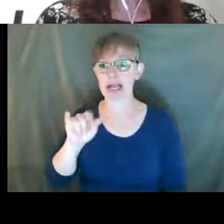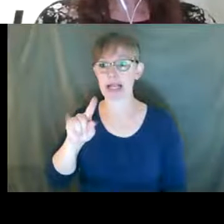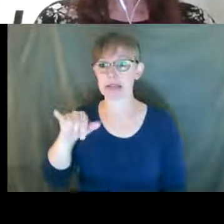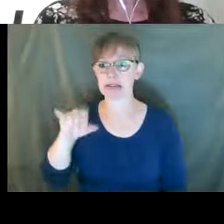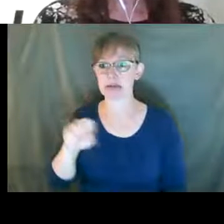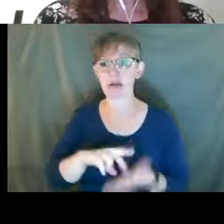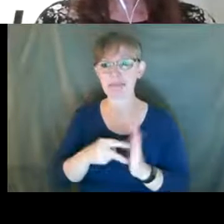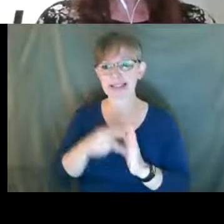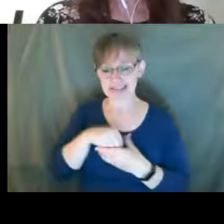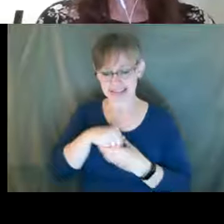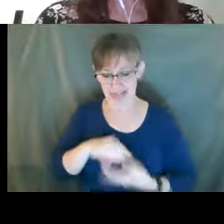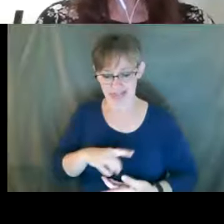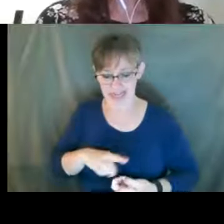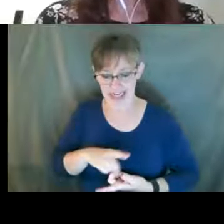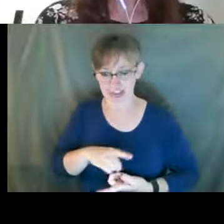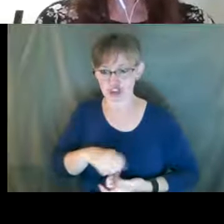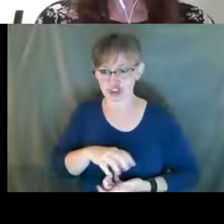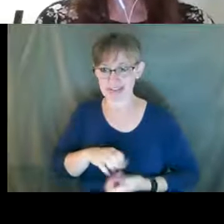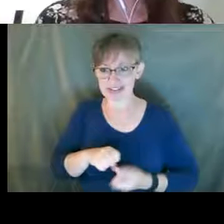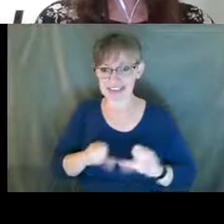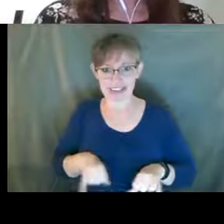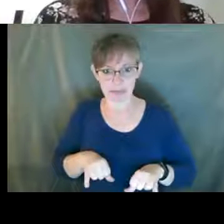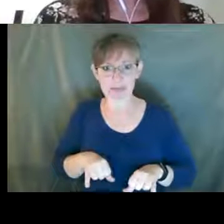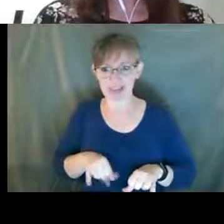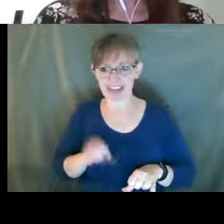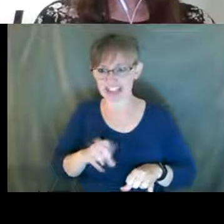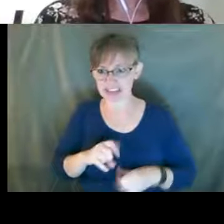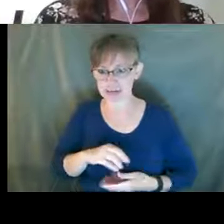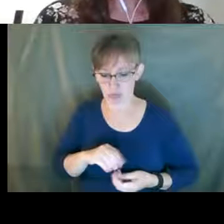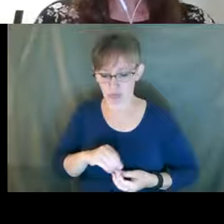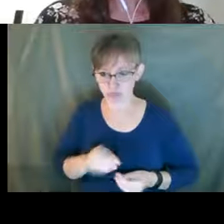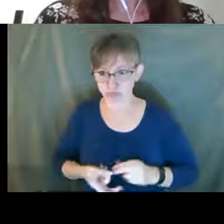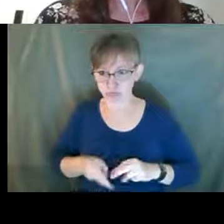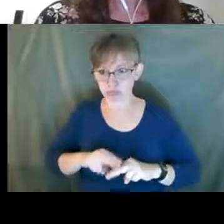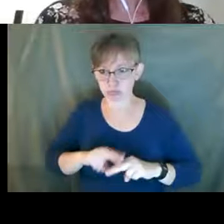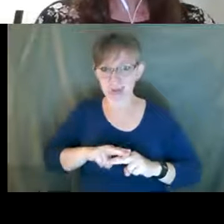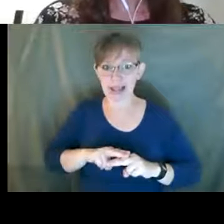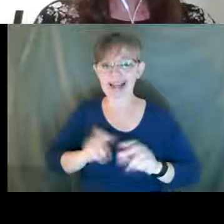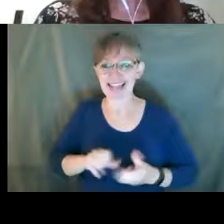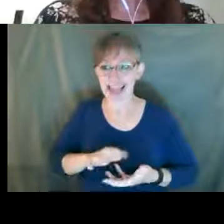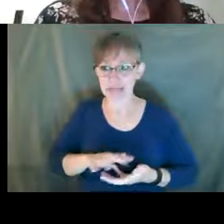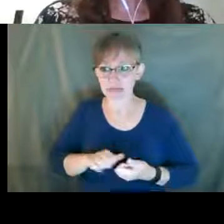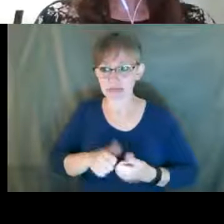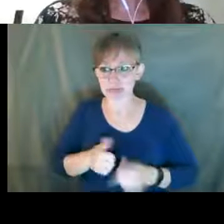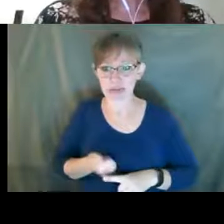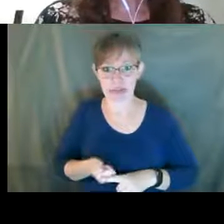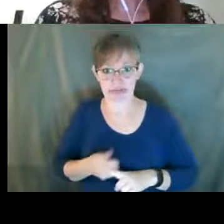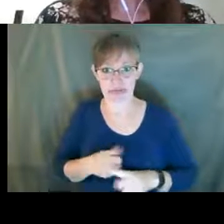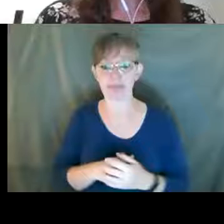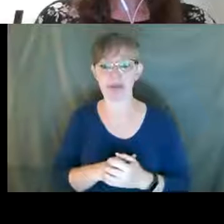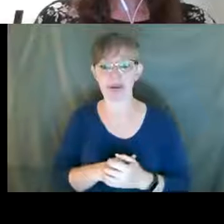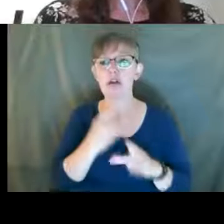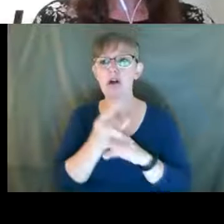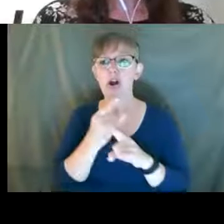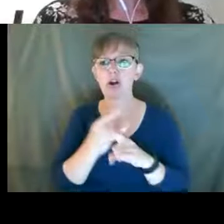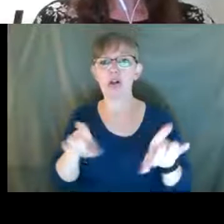itself. Pancreatitis is extremely painful and can result in death. Alcohol can also be a source